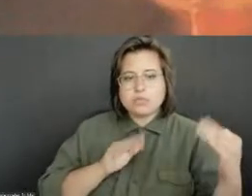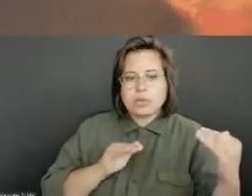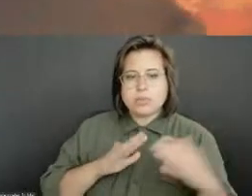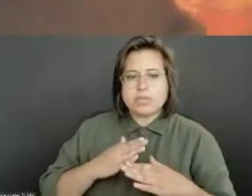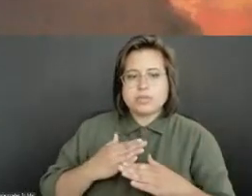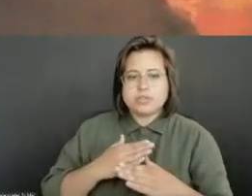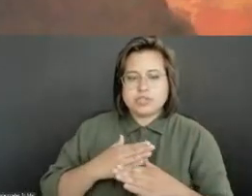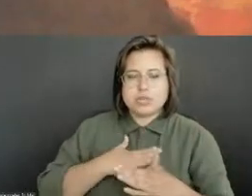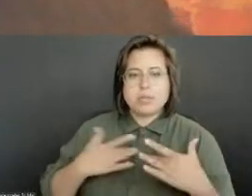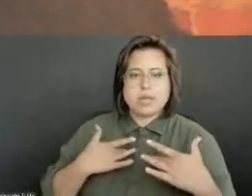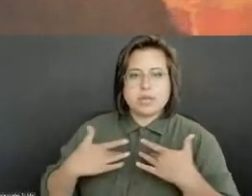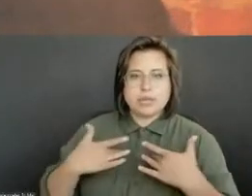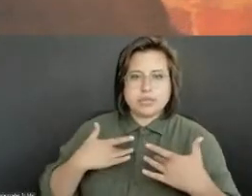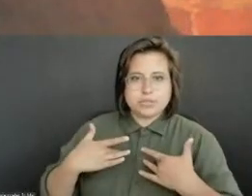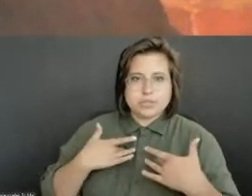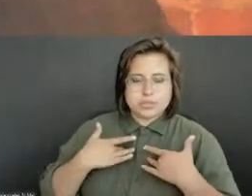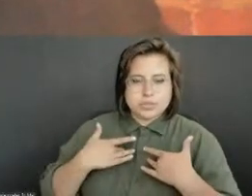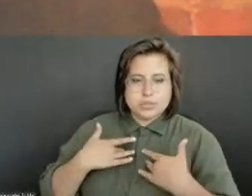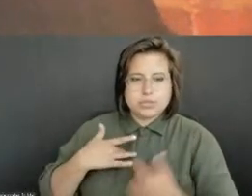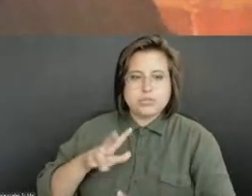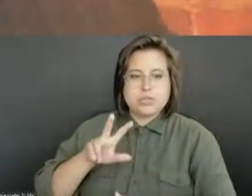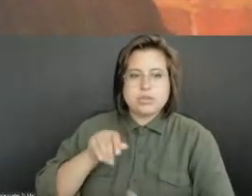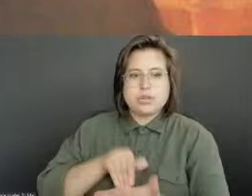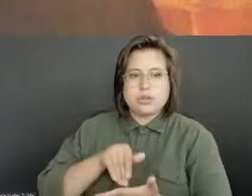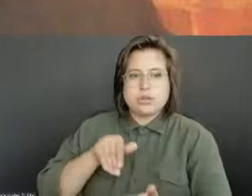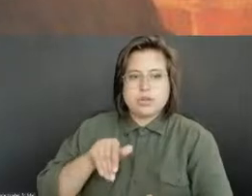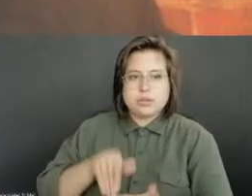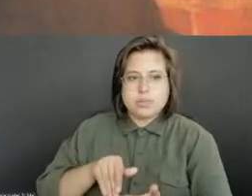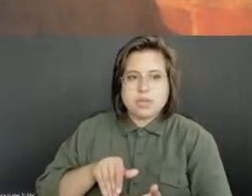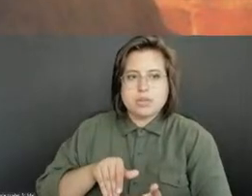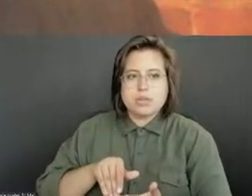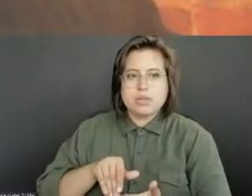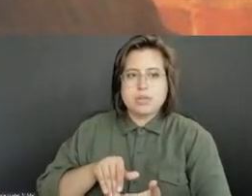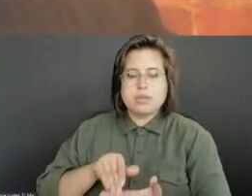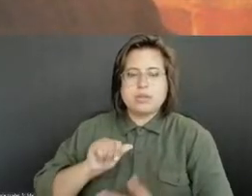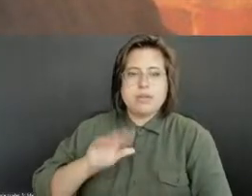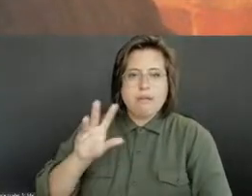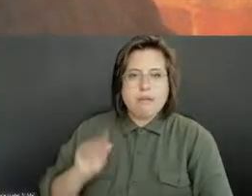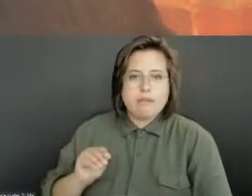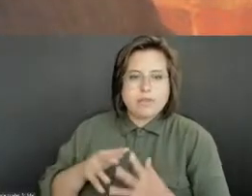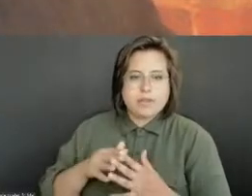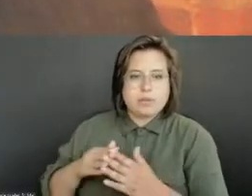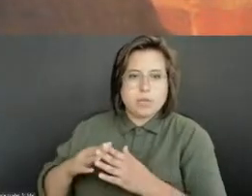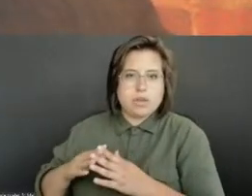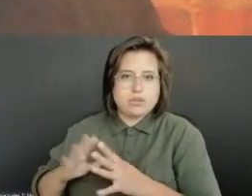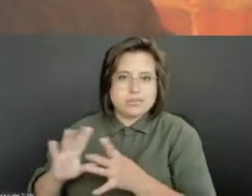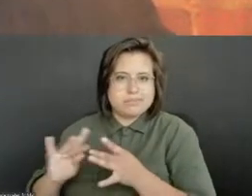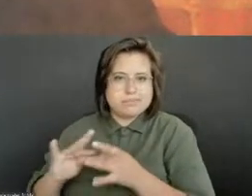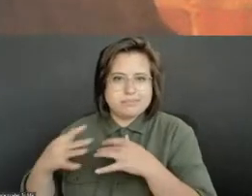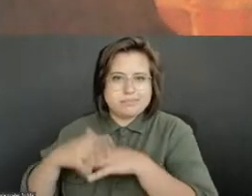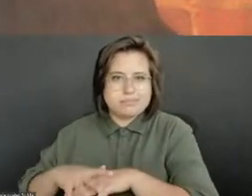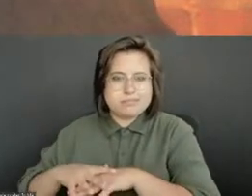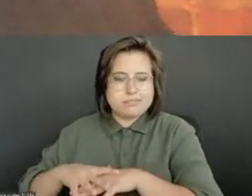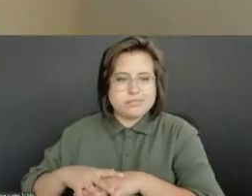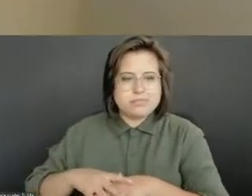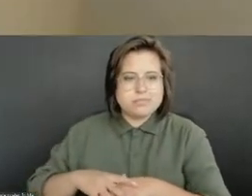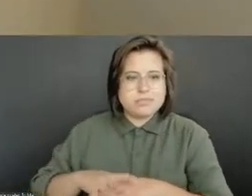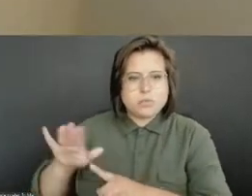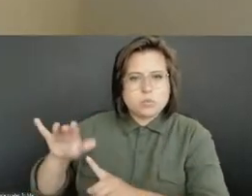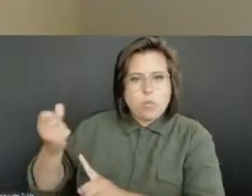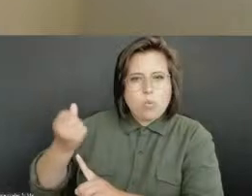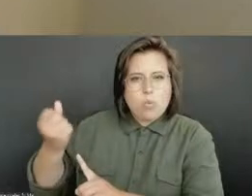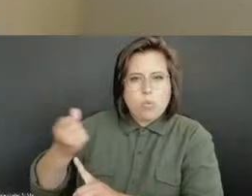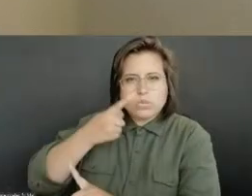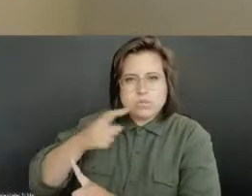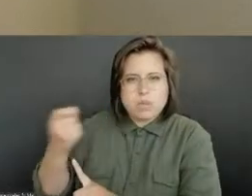that 30 million African Americans are not vaccinated. And we encourage. Mr. Templeton, can you hold on a second? I